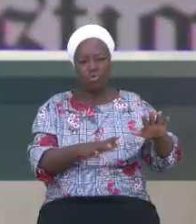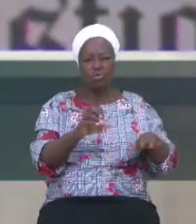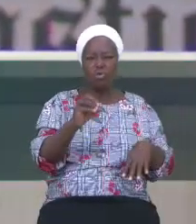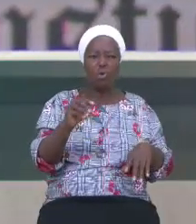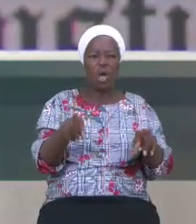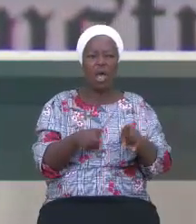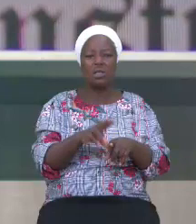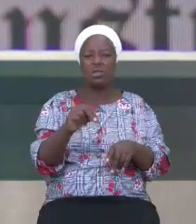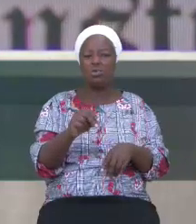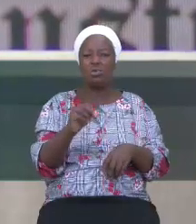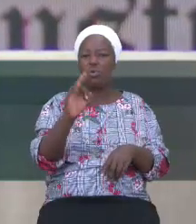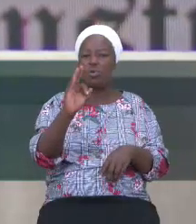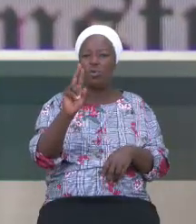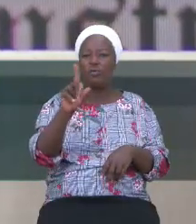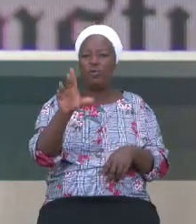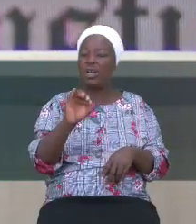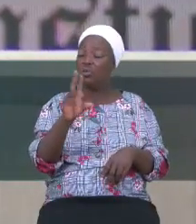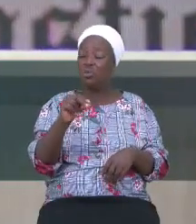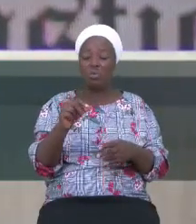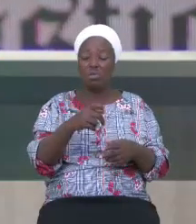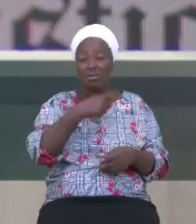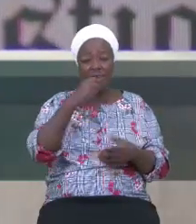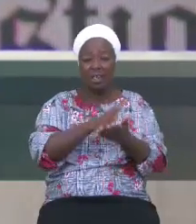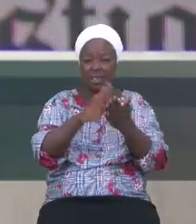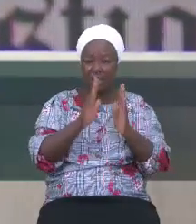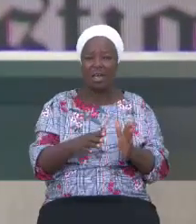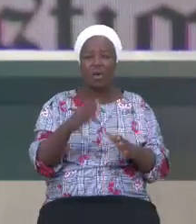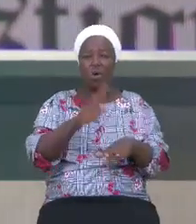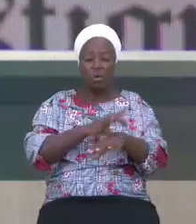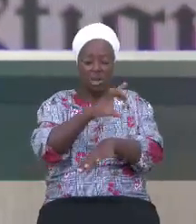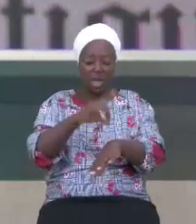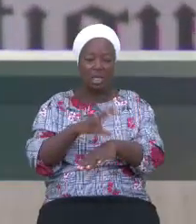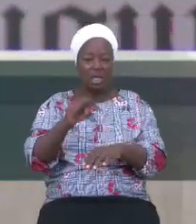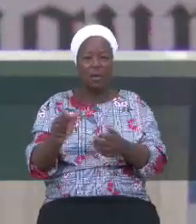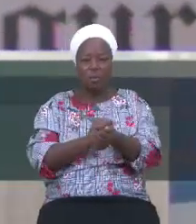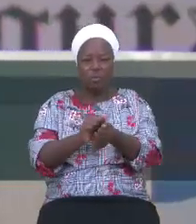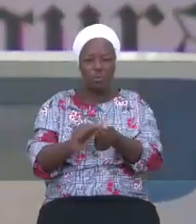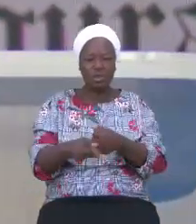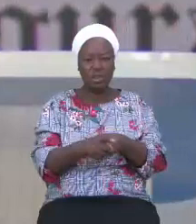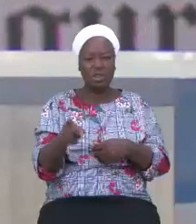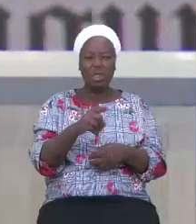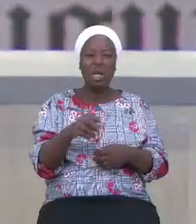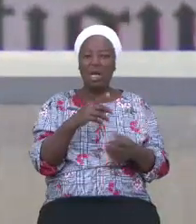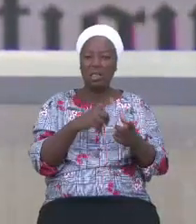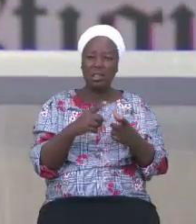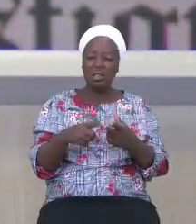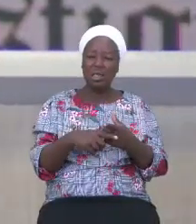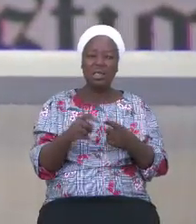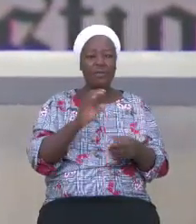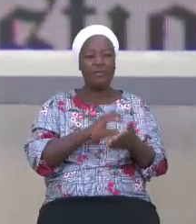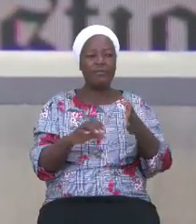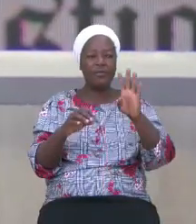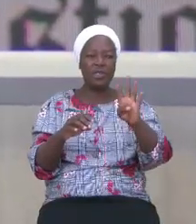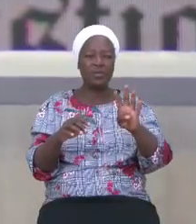no dry cleaner on earth can white them." And then in verse 4, in verse 4 it says, and